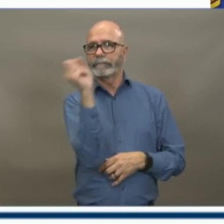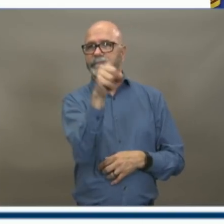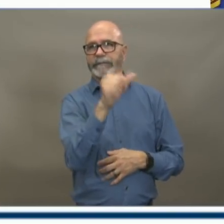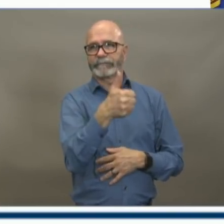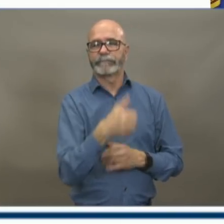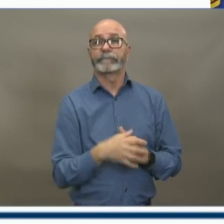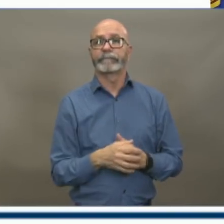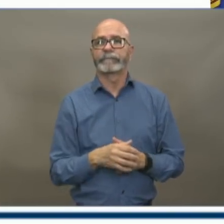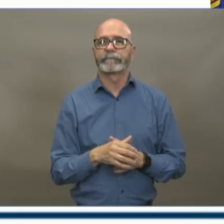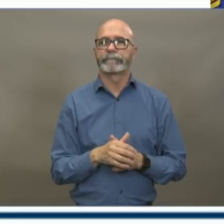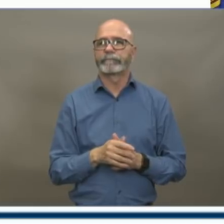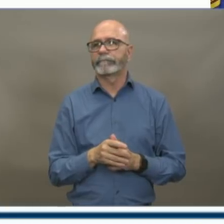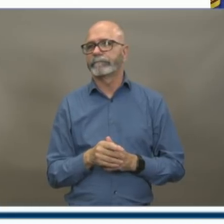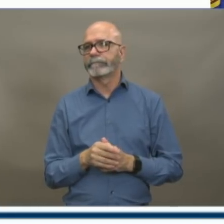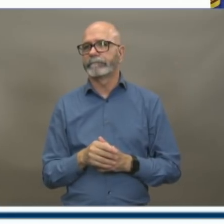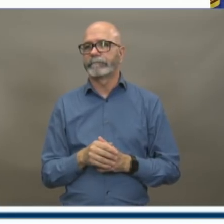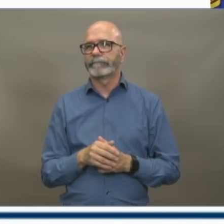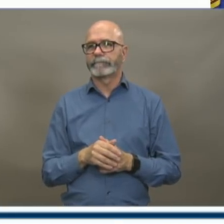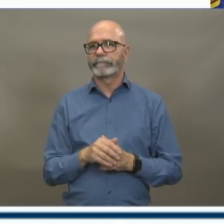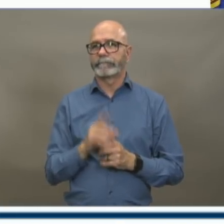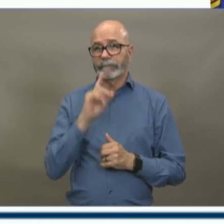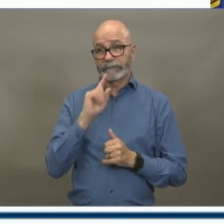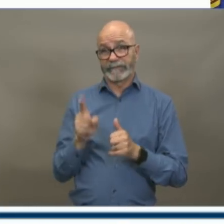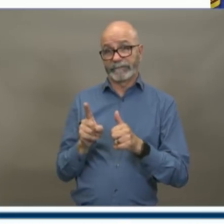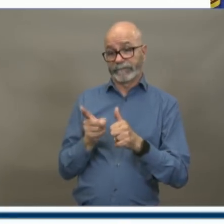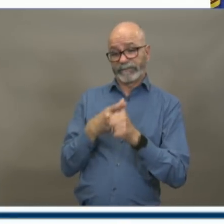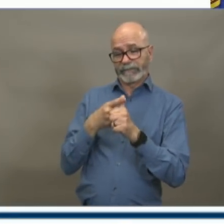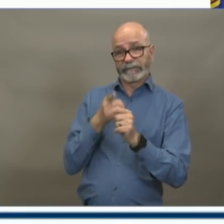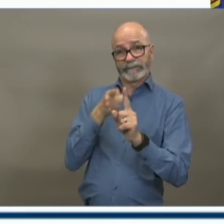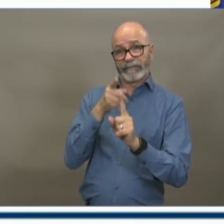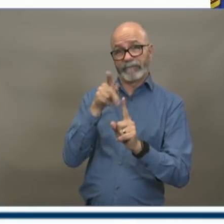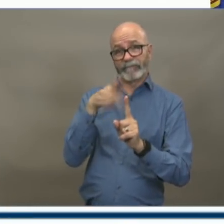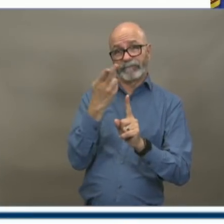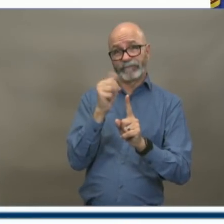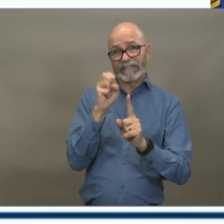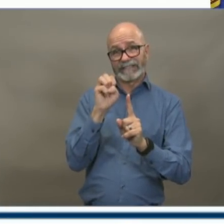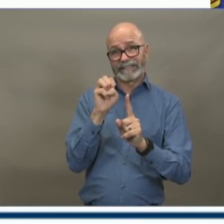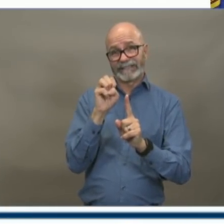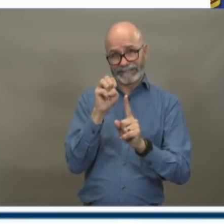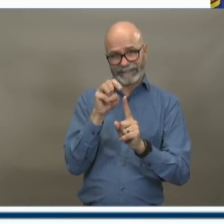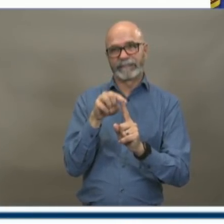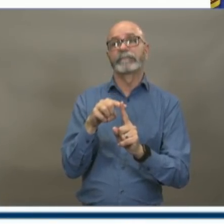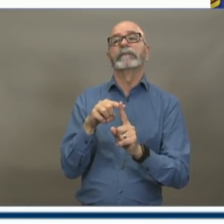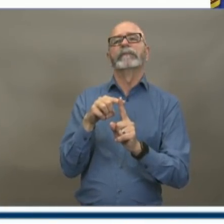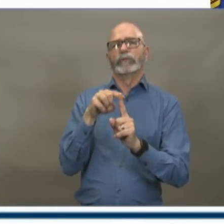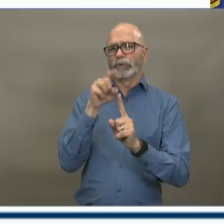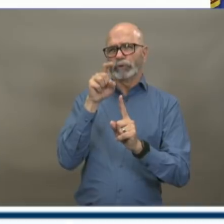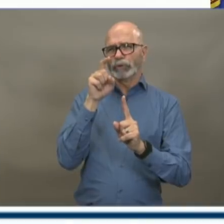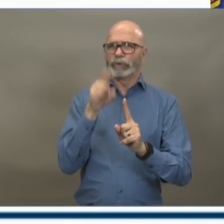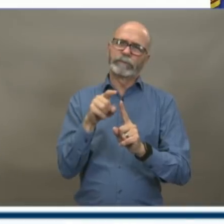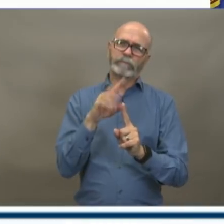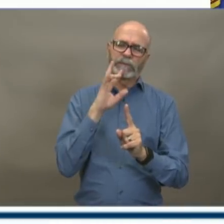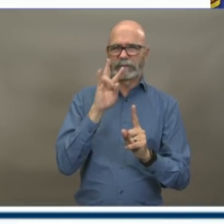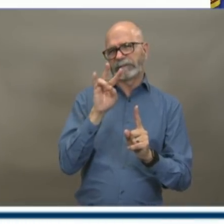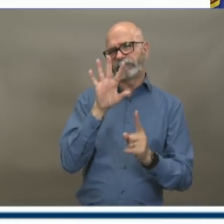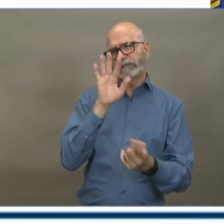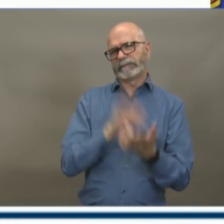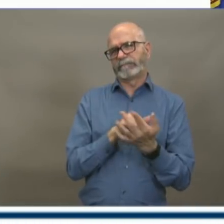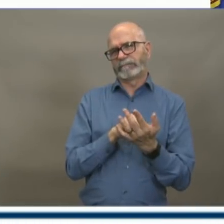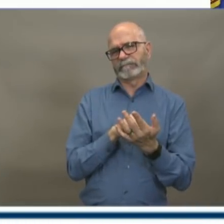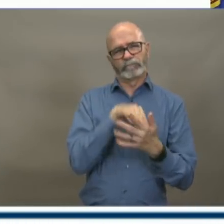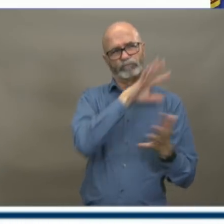first phase. So in some of the stats online, it says that we're expecting about 75,000 people to be immunized by the end of